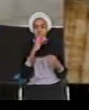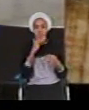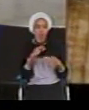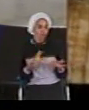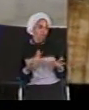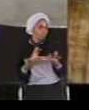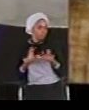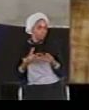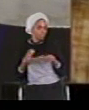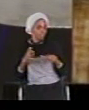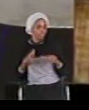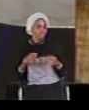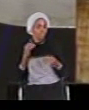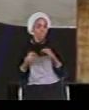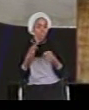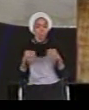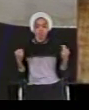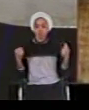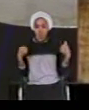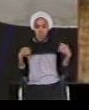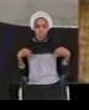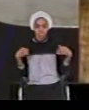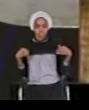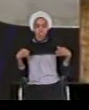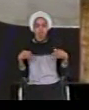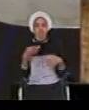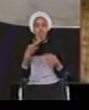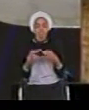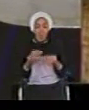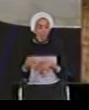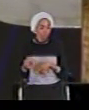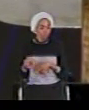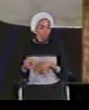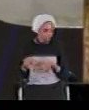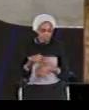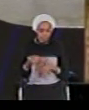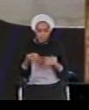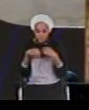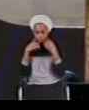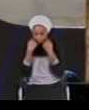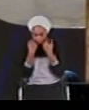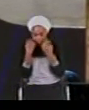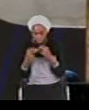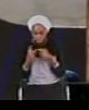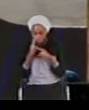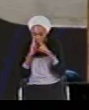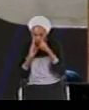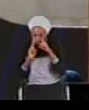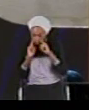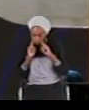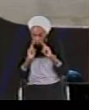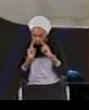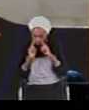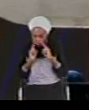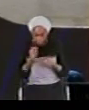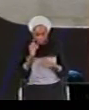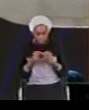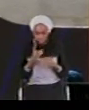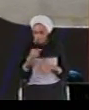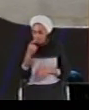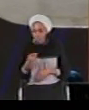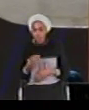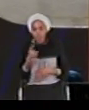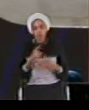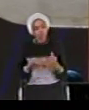fretful, if you shake, if you look down, if you cry, if you say,